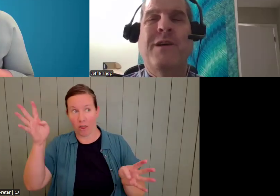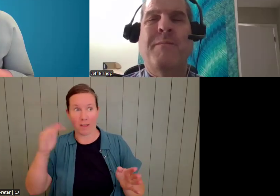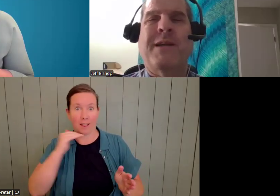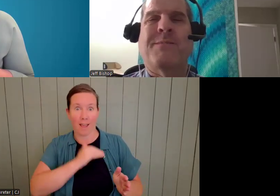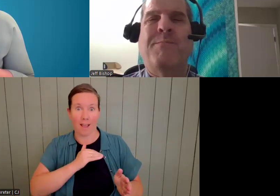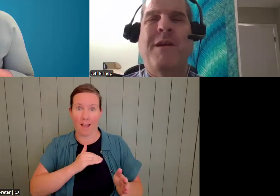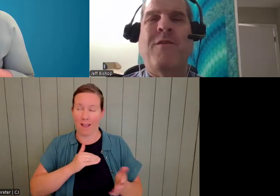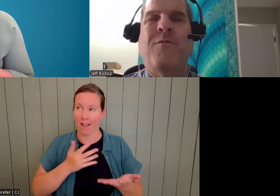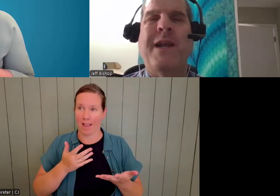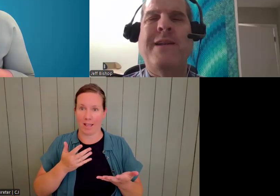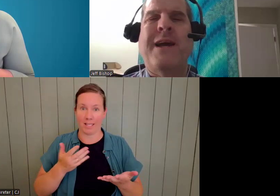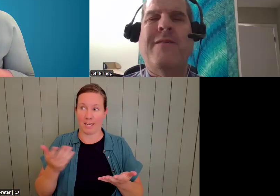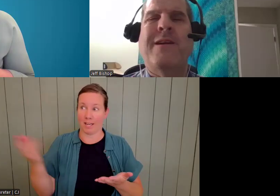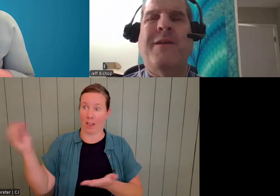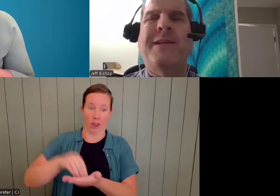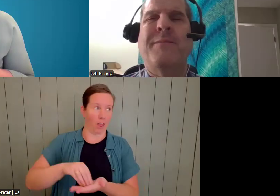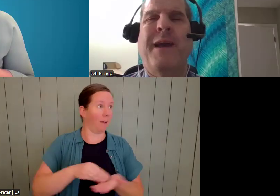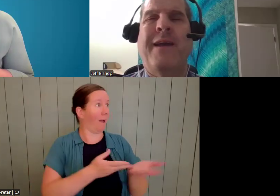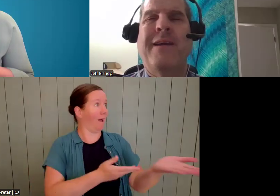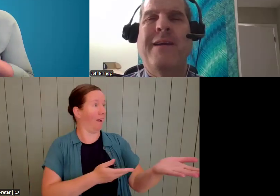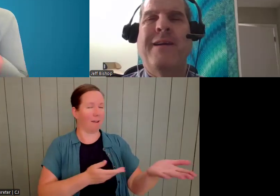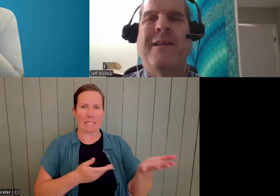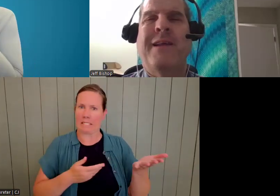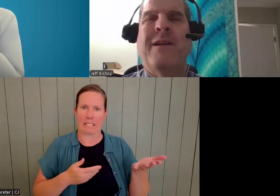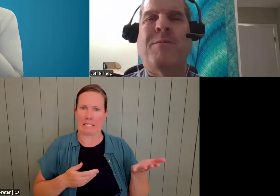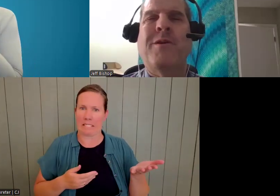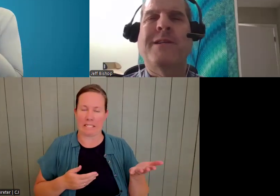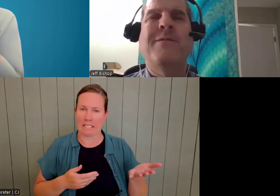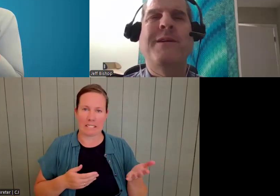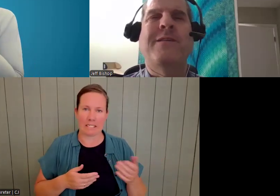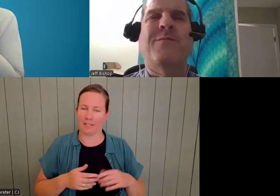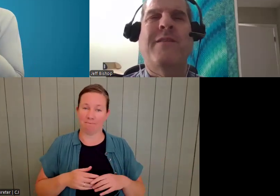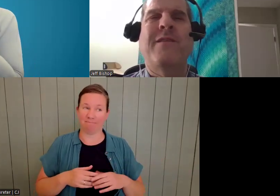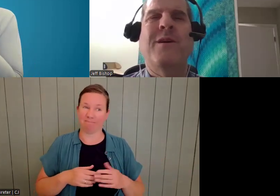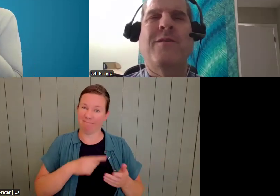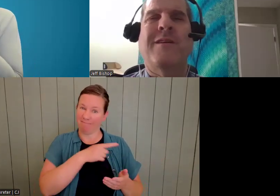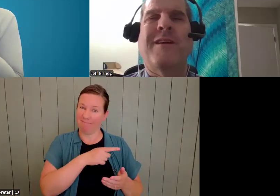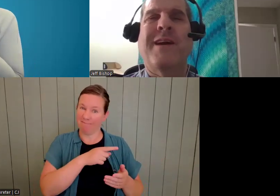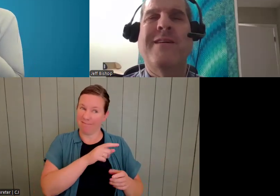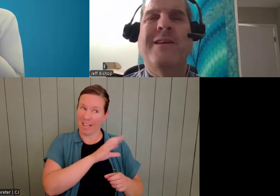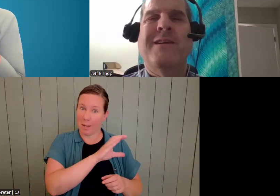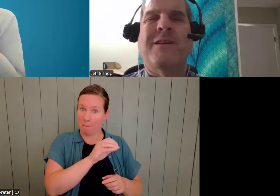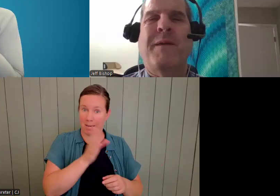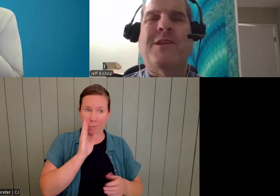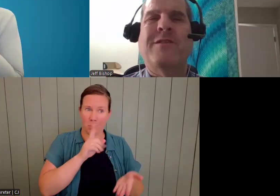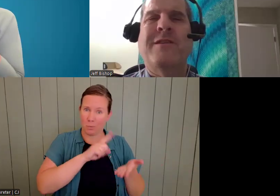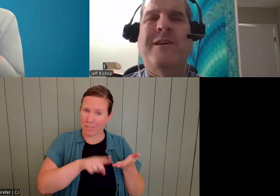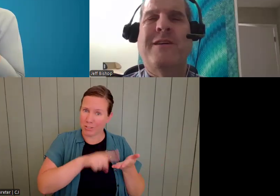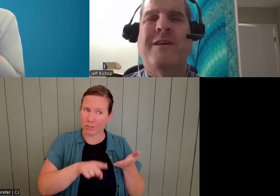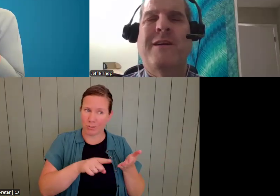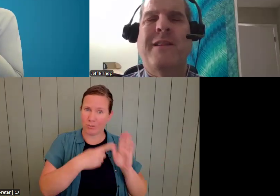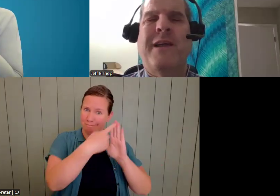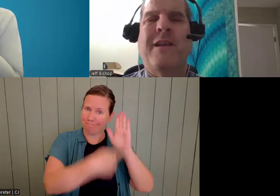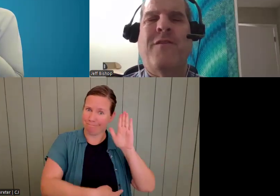truthful, because if you write it down in a resume, then an employer is going to research whatever you wrote. Okay. So make